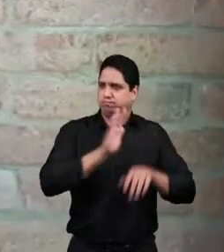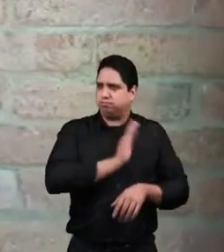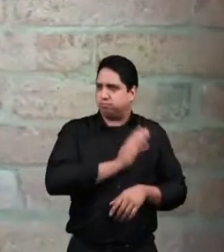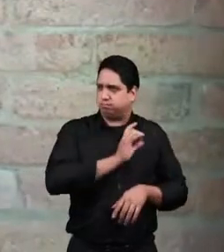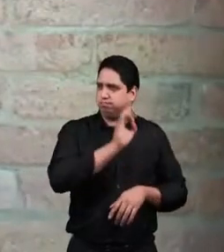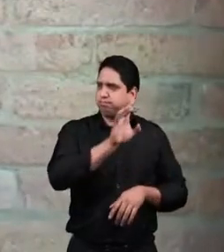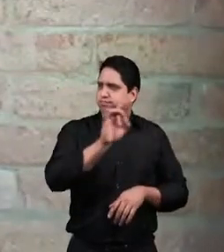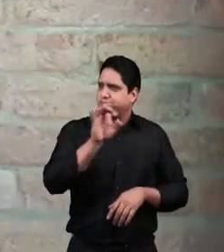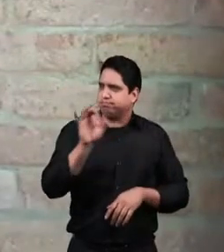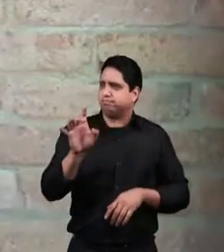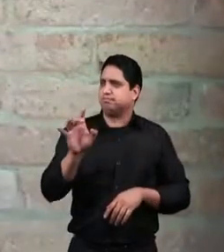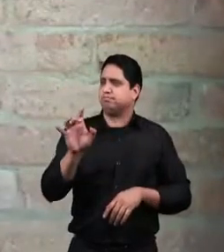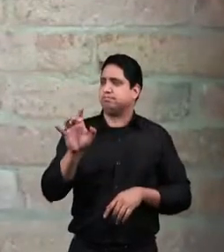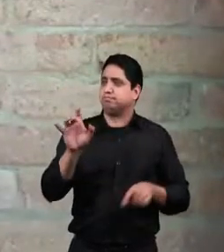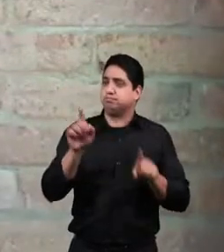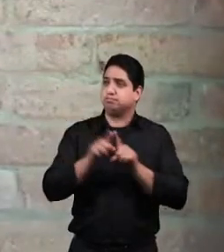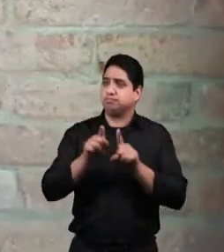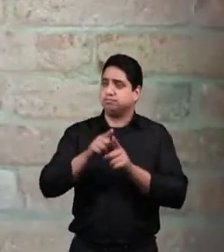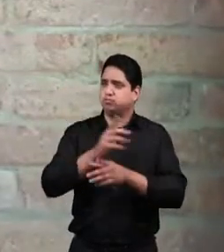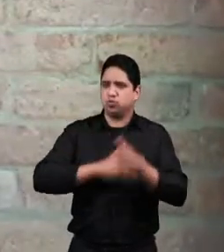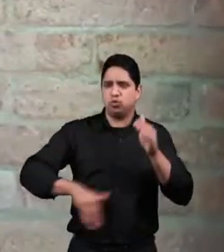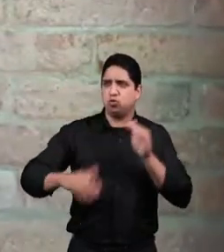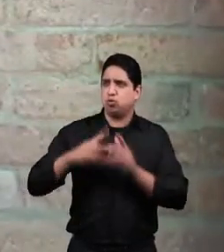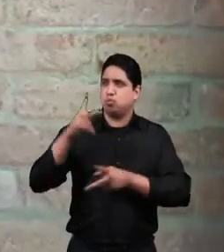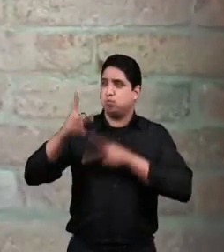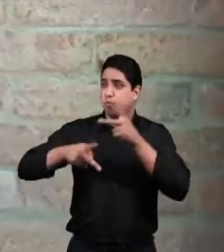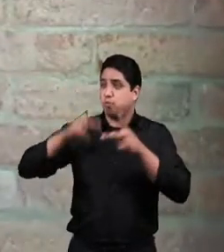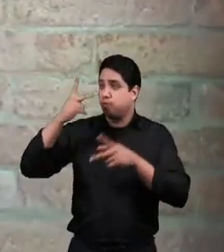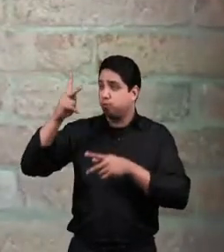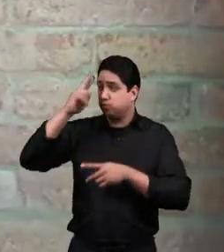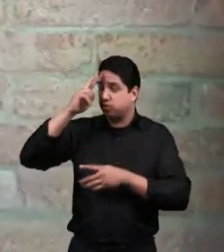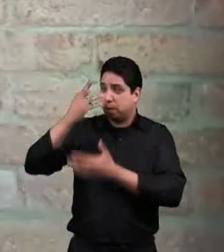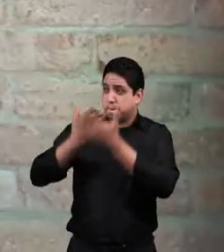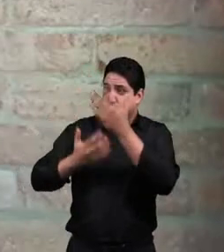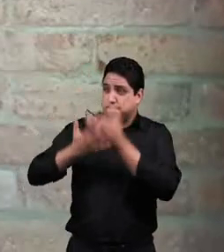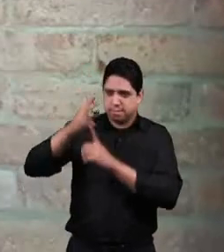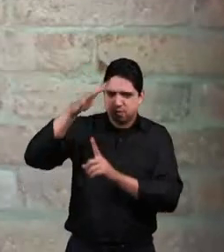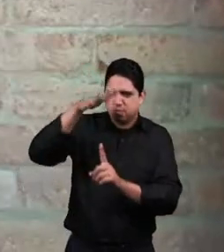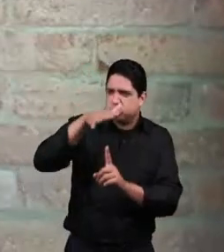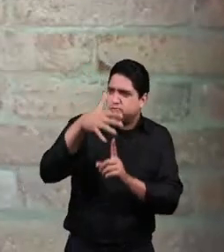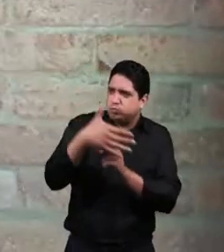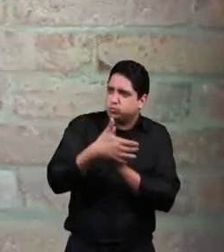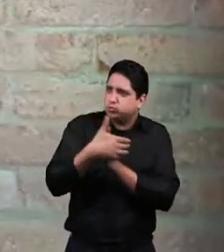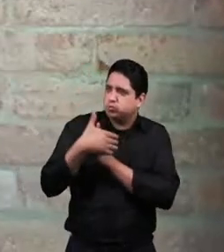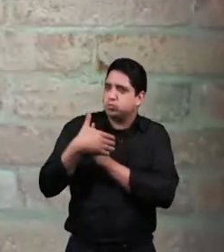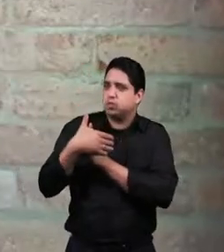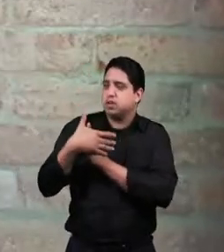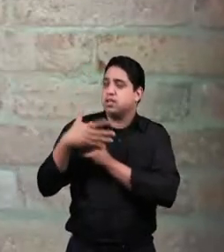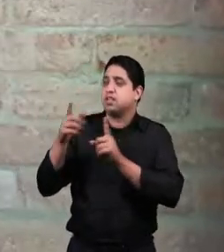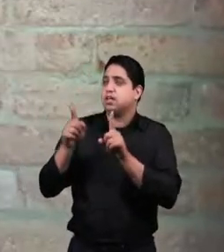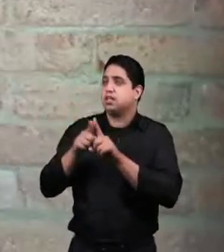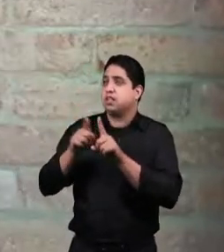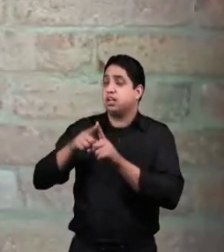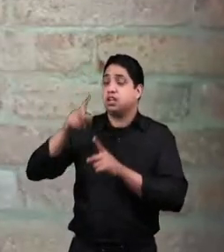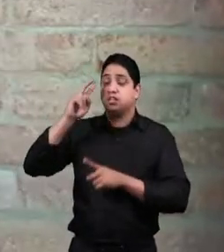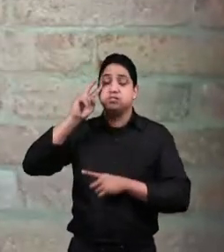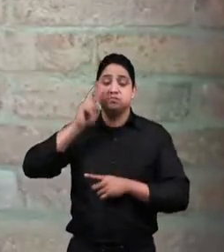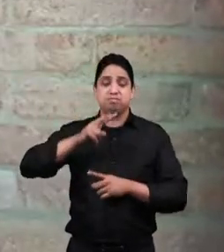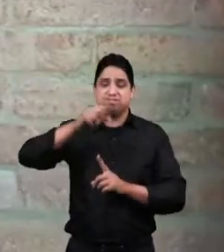these places, that the Lord may fulfill the needs in this time of trials we pass